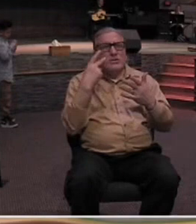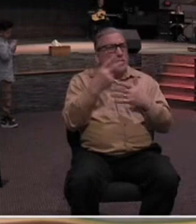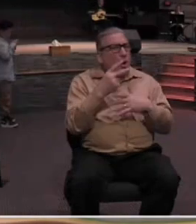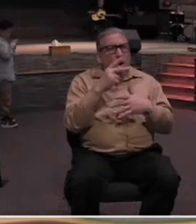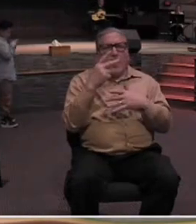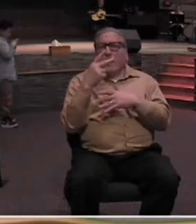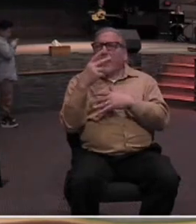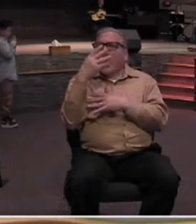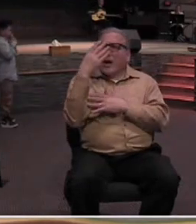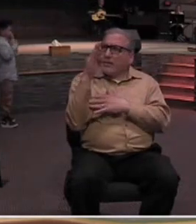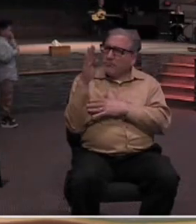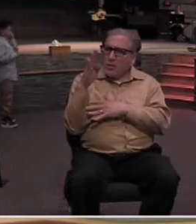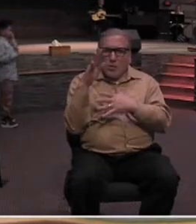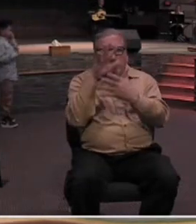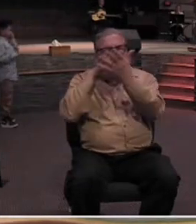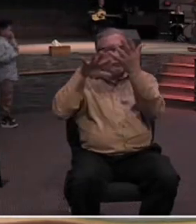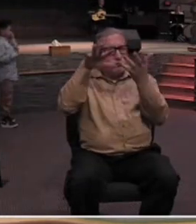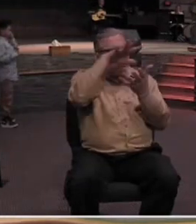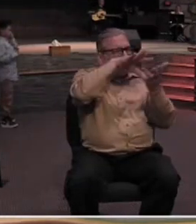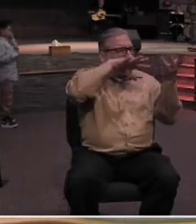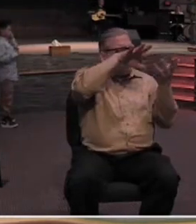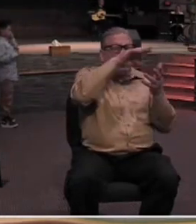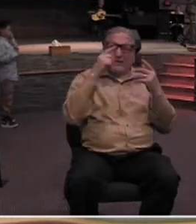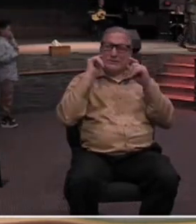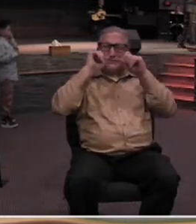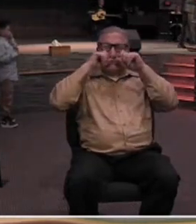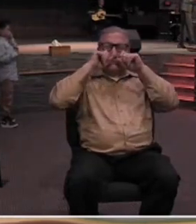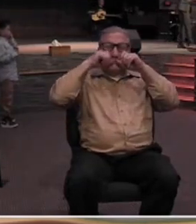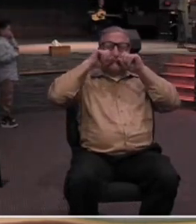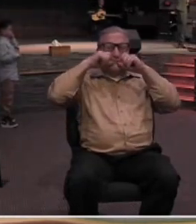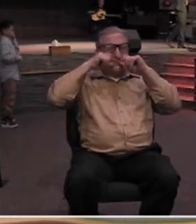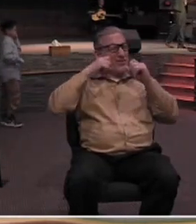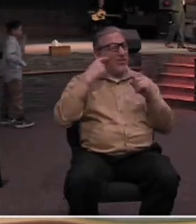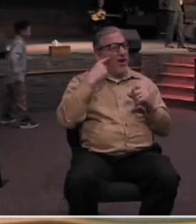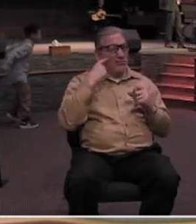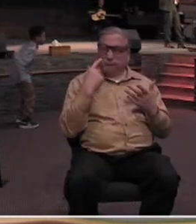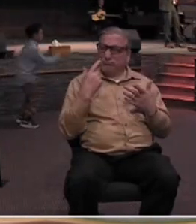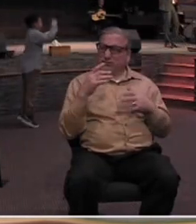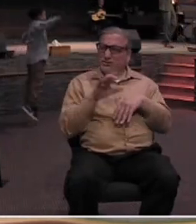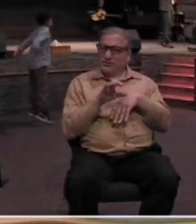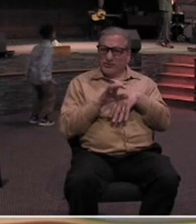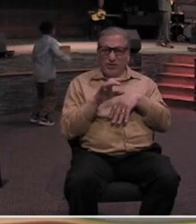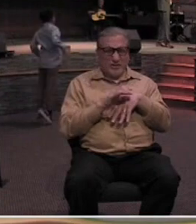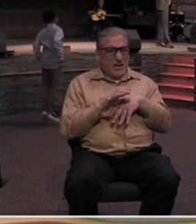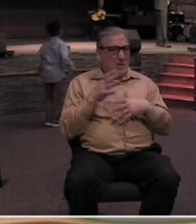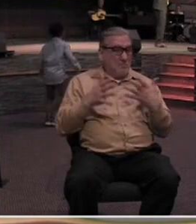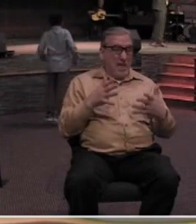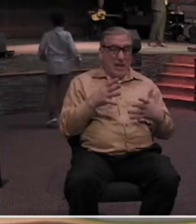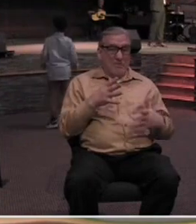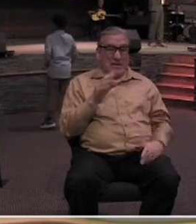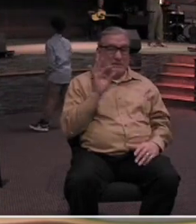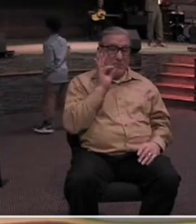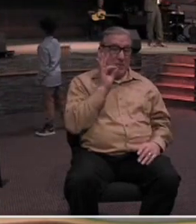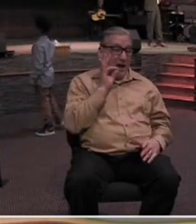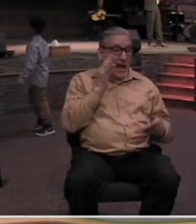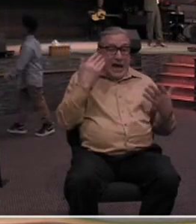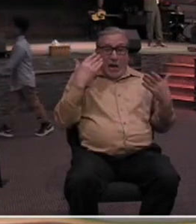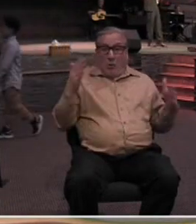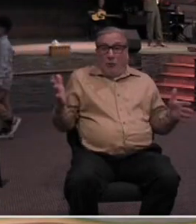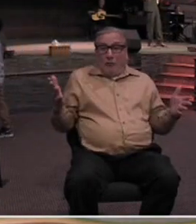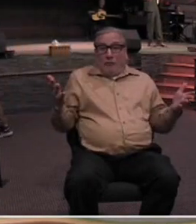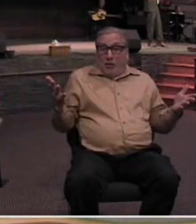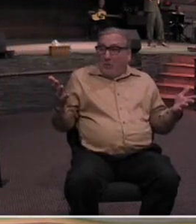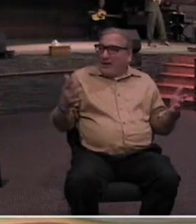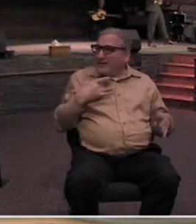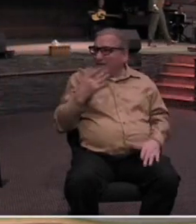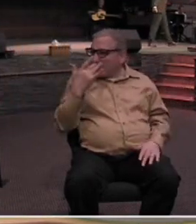I rubbed my eyes. I thought, you know what? This church is in the hood. Maybe it's marijuana. I didn't